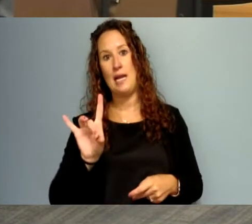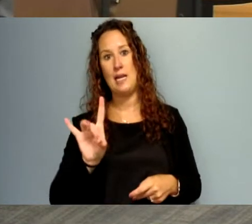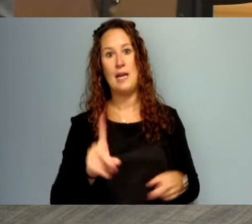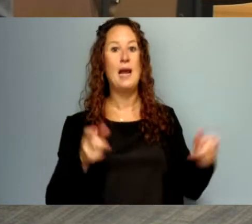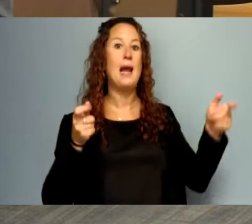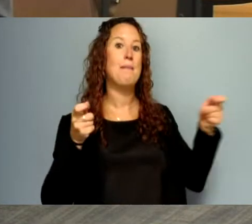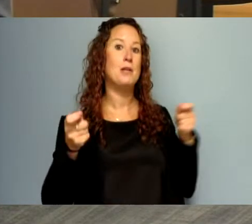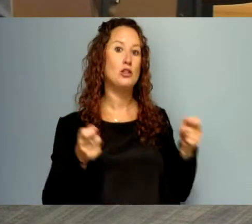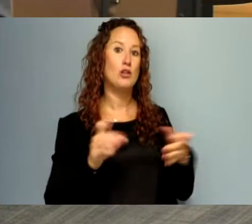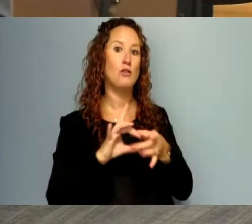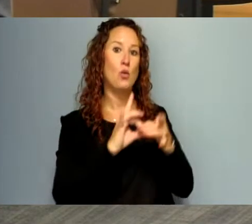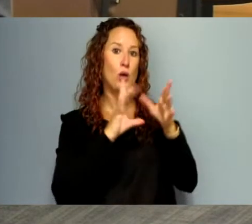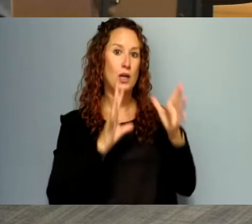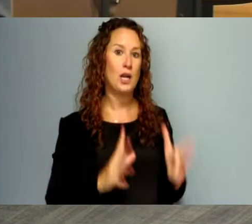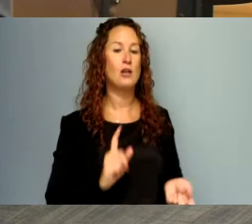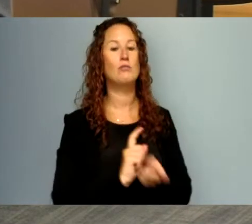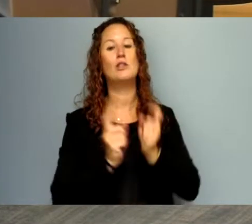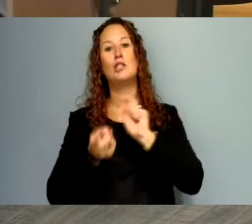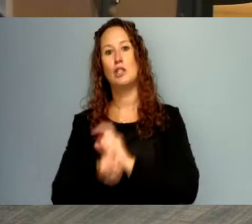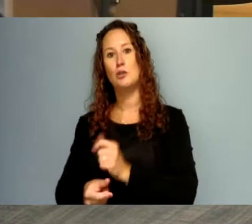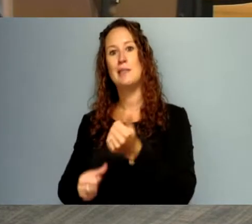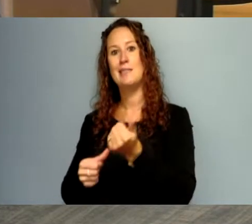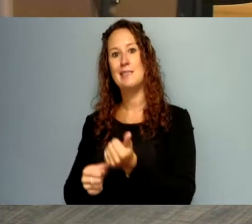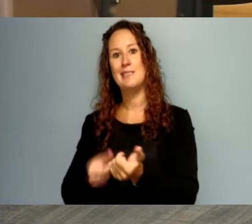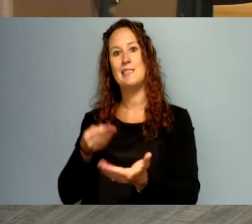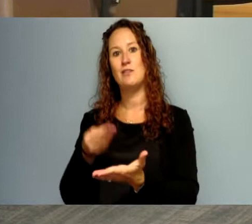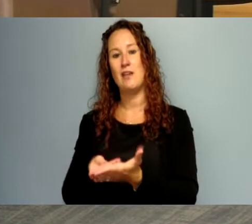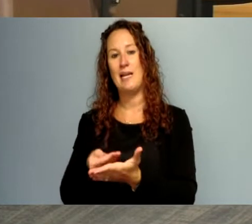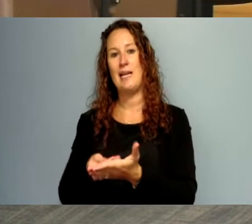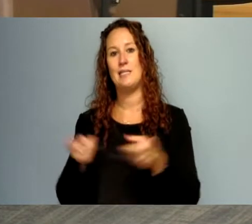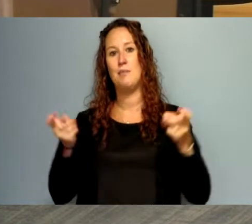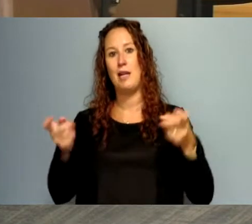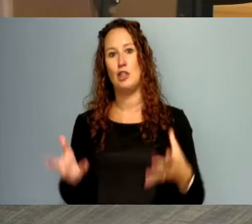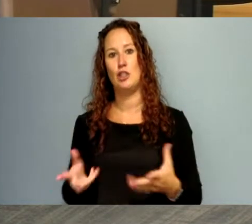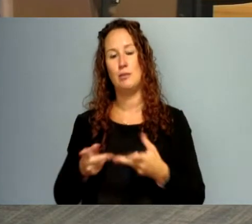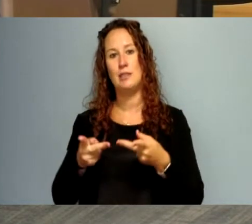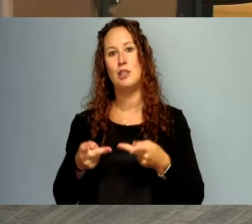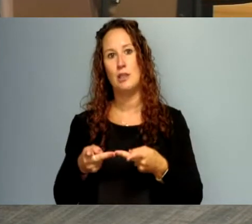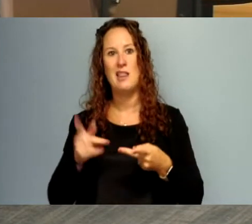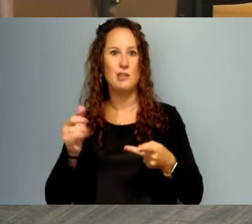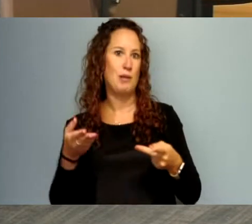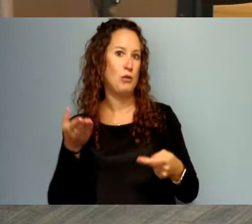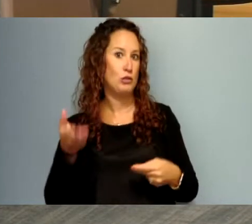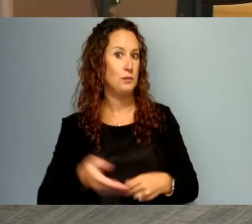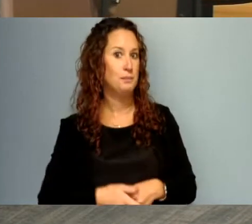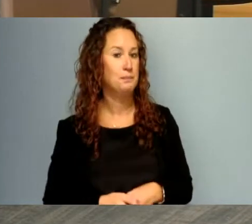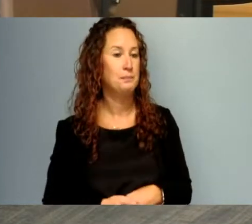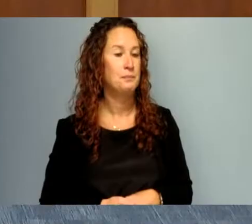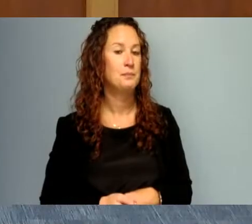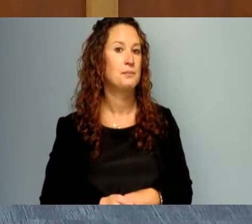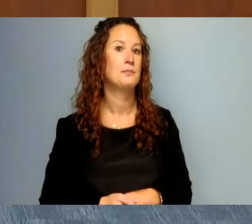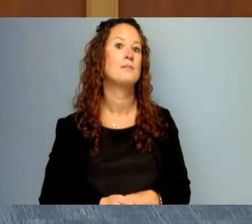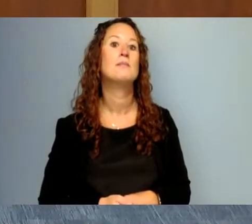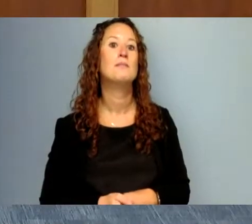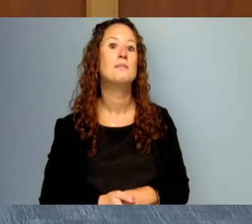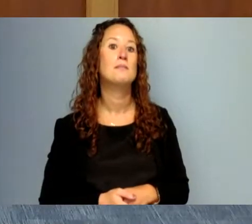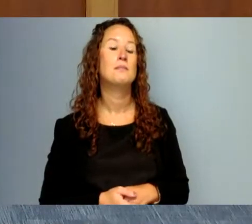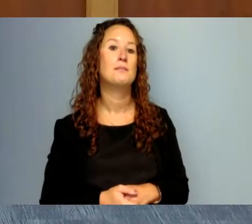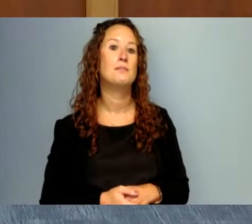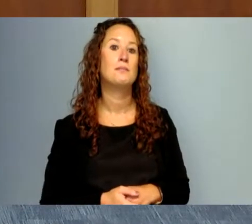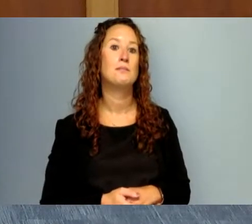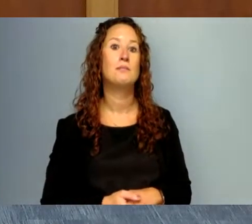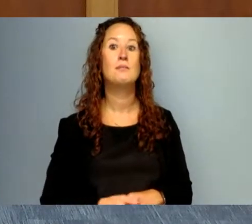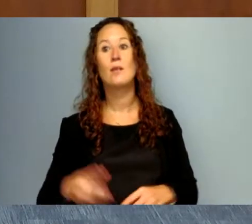administrative coordinator to an assistant finance manager position. That's my motion. Okay.